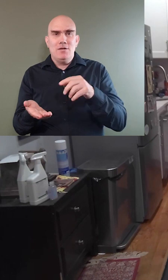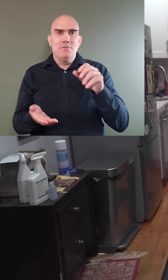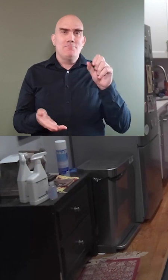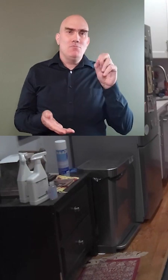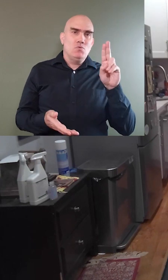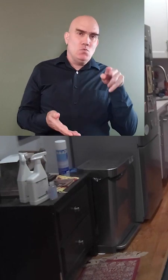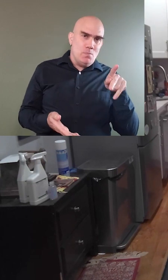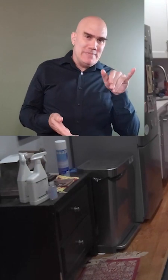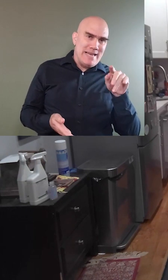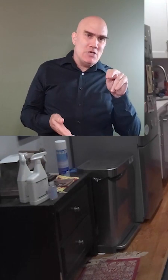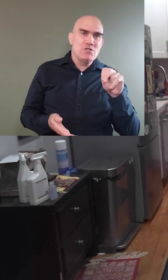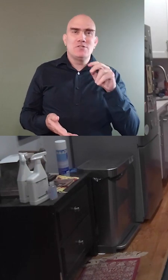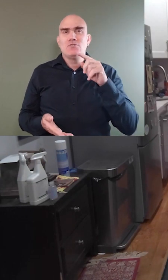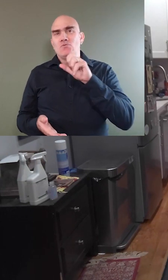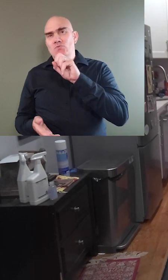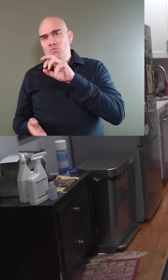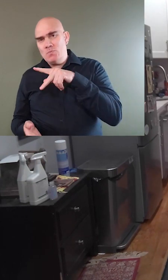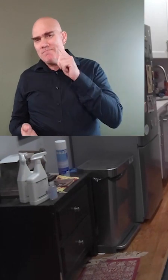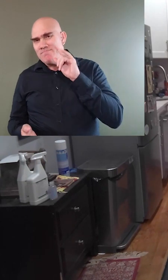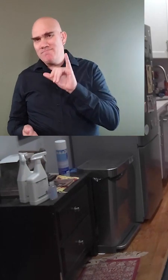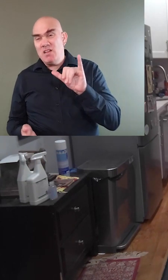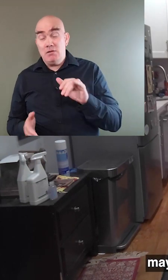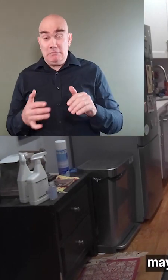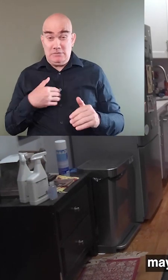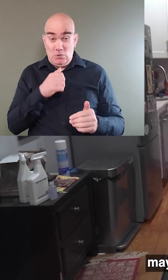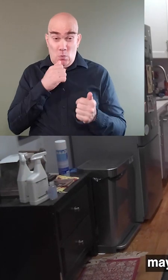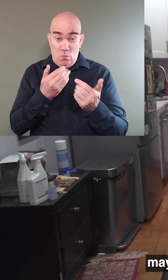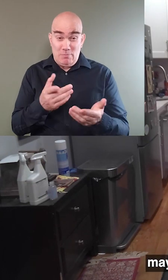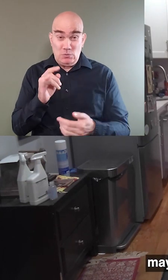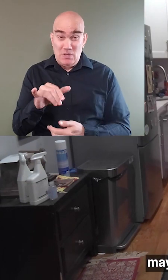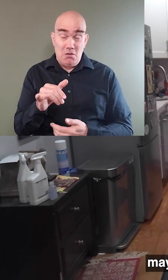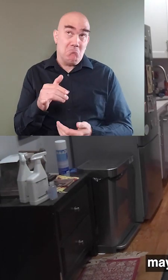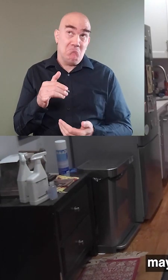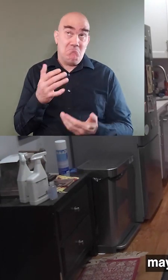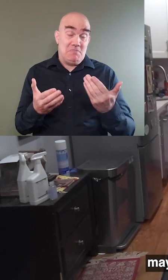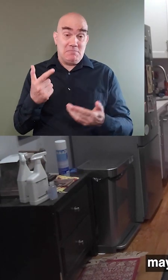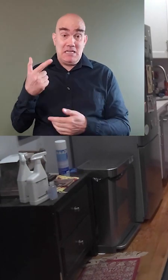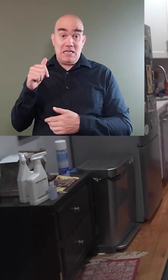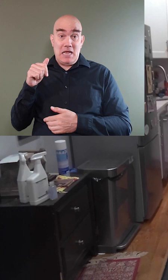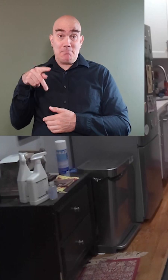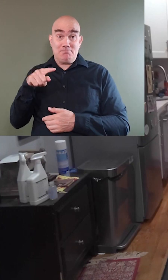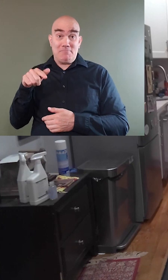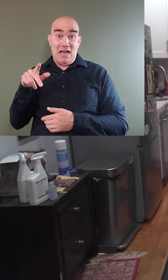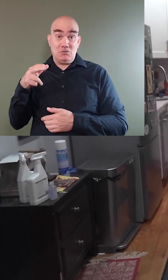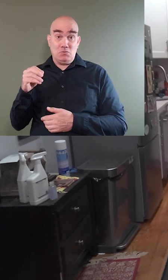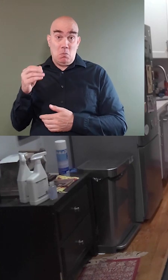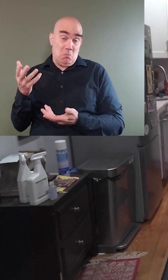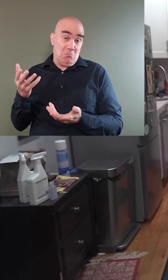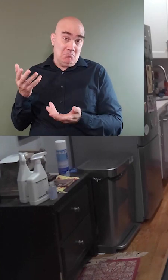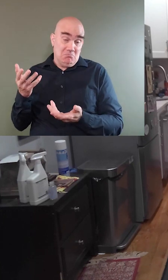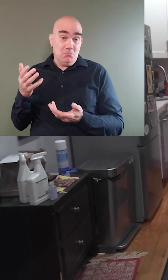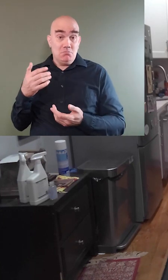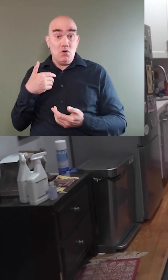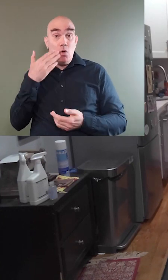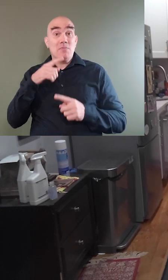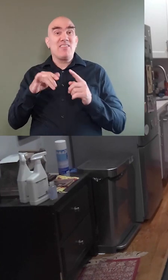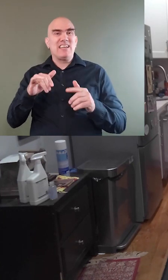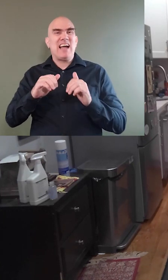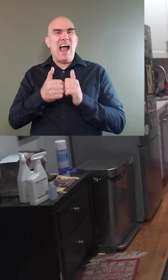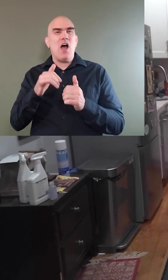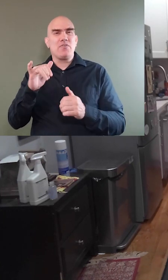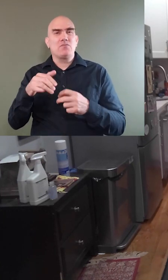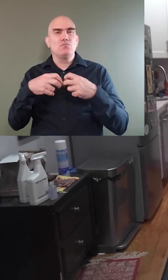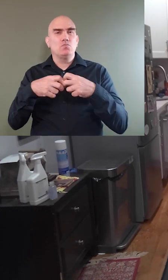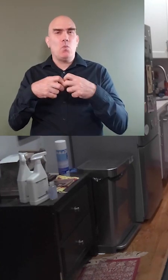That's not something I would recommend. Maybe gazpacho, I don't know. But that is